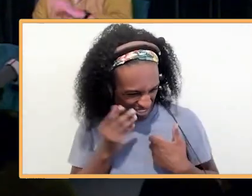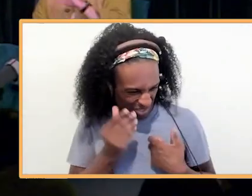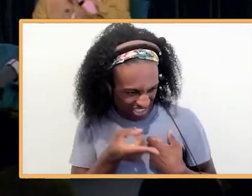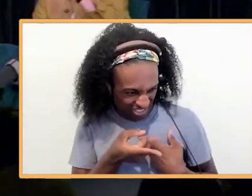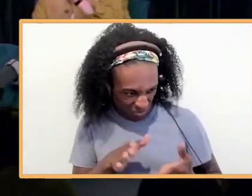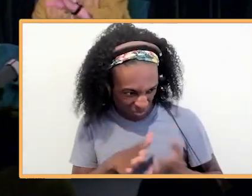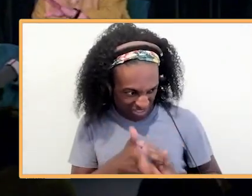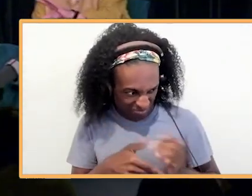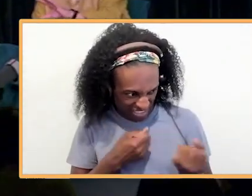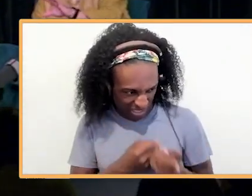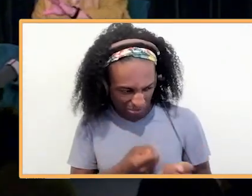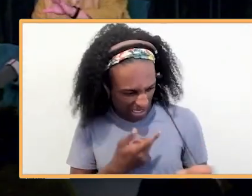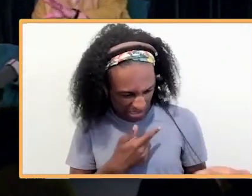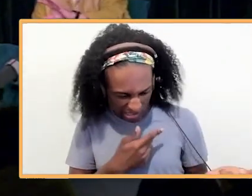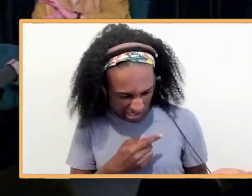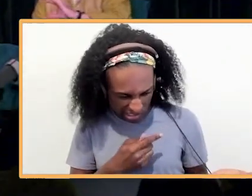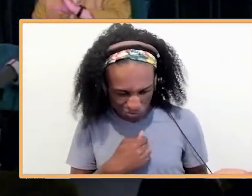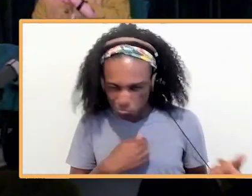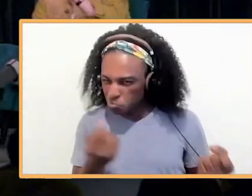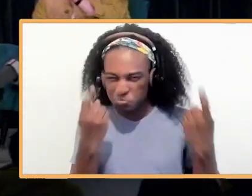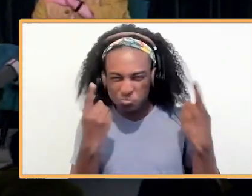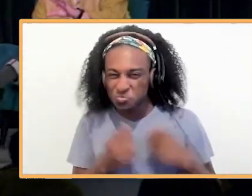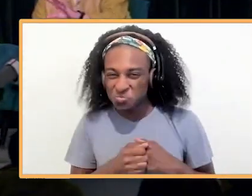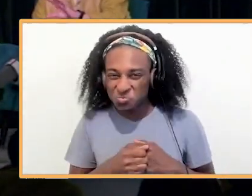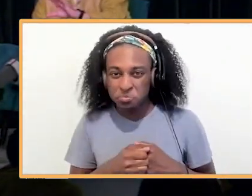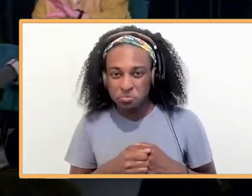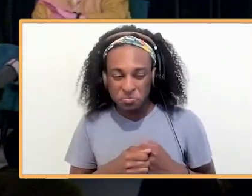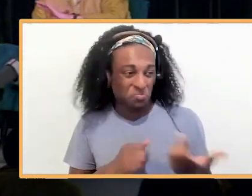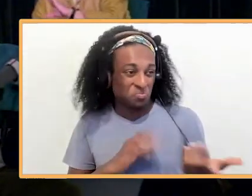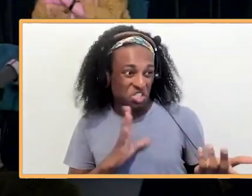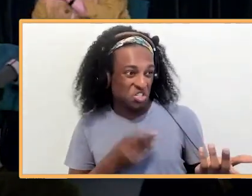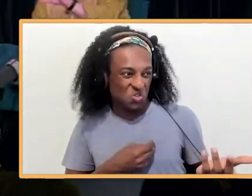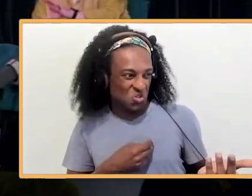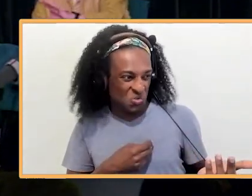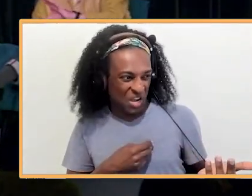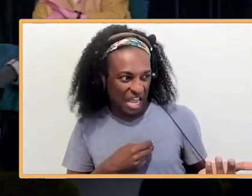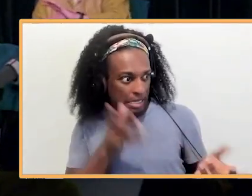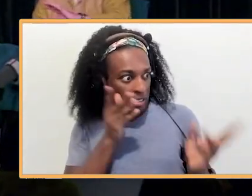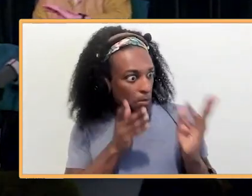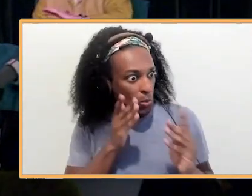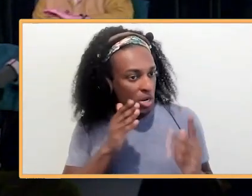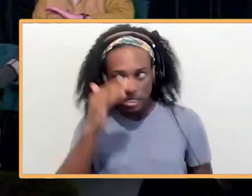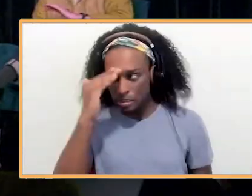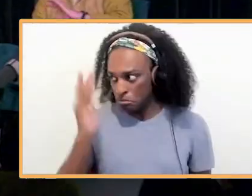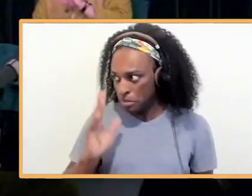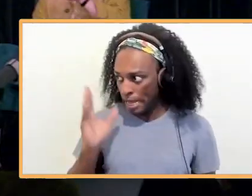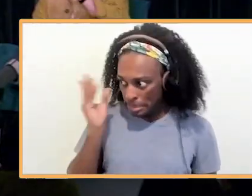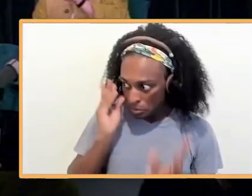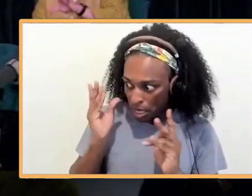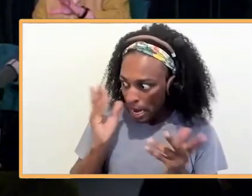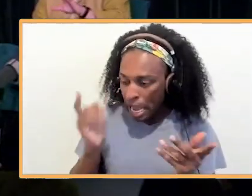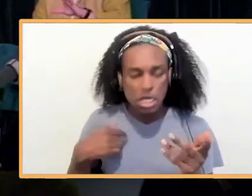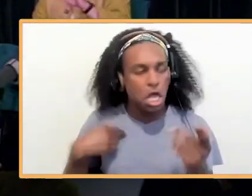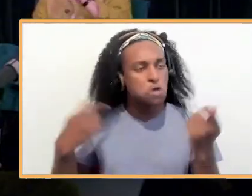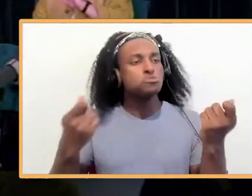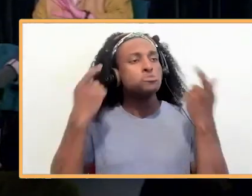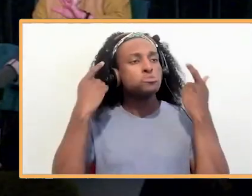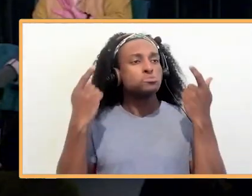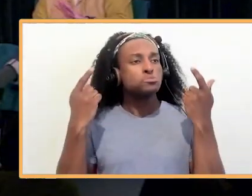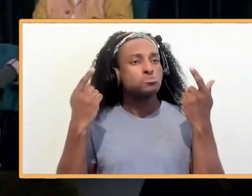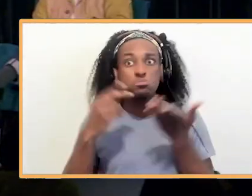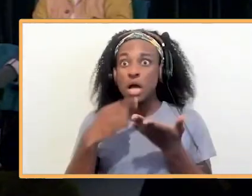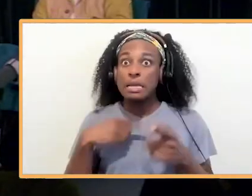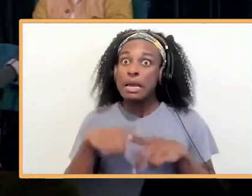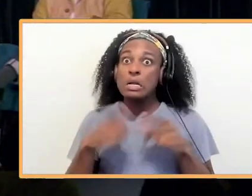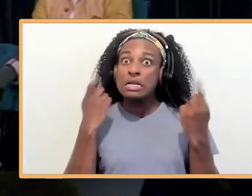Right? I don't know what it means to be trans. I don't know what it means to be Black. I can't understand that experience. Because I can't understand it, I'm not going to